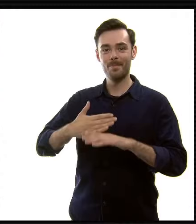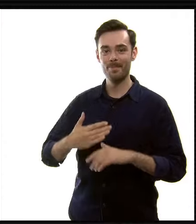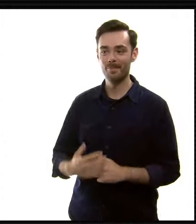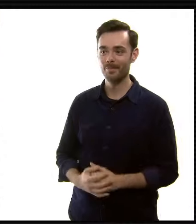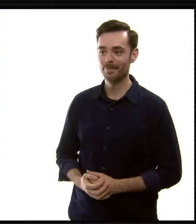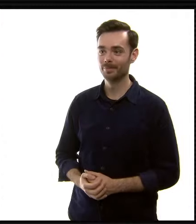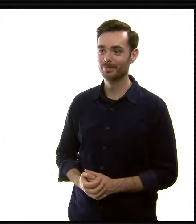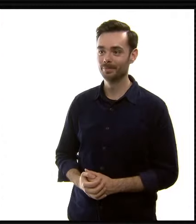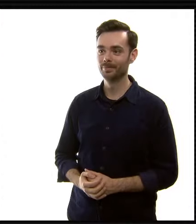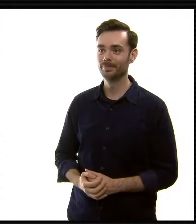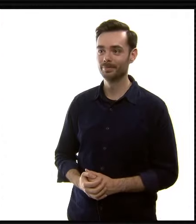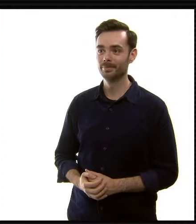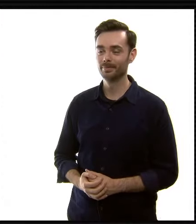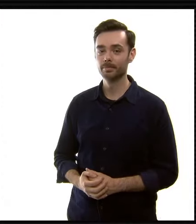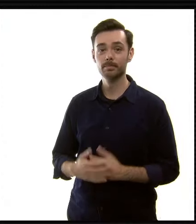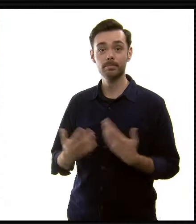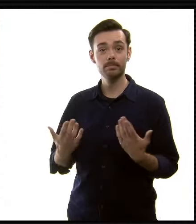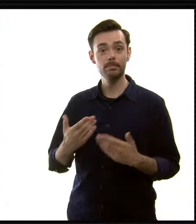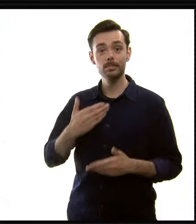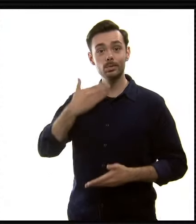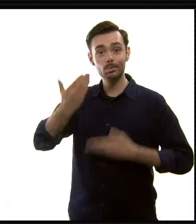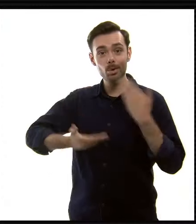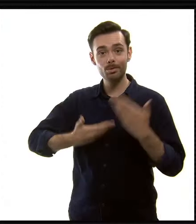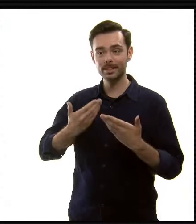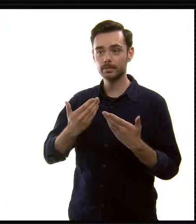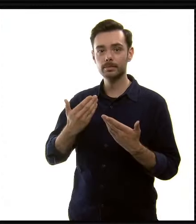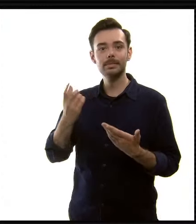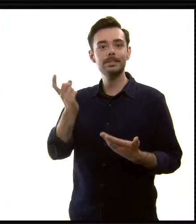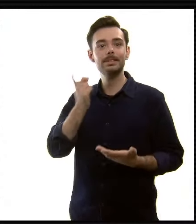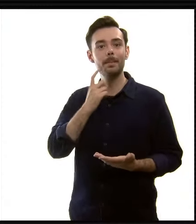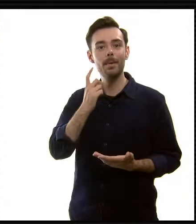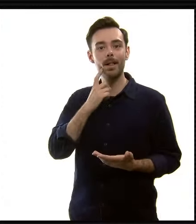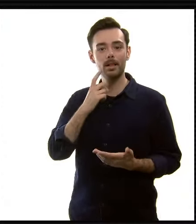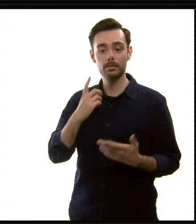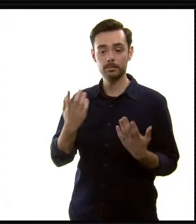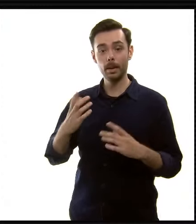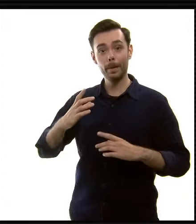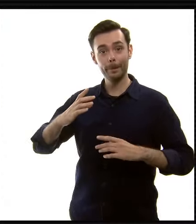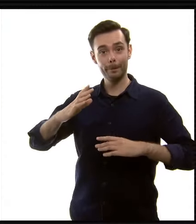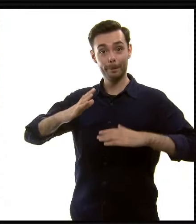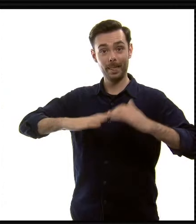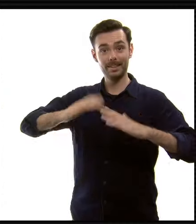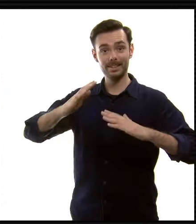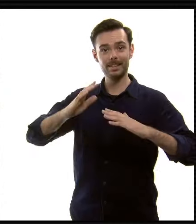Tell a story. Keep it simple. And building is rebuilding.